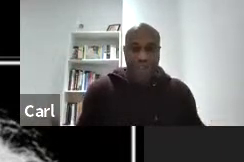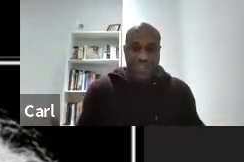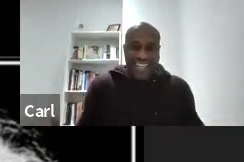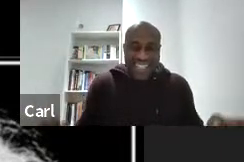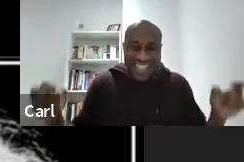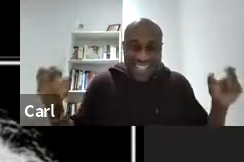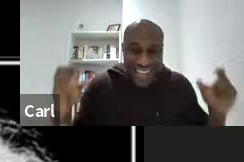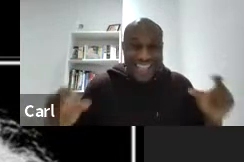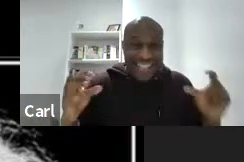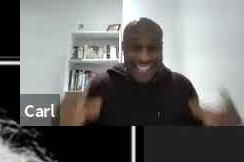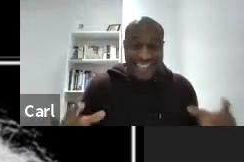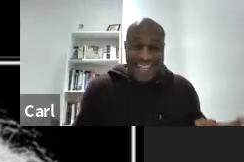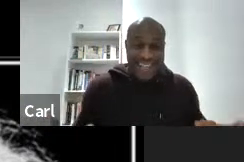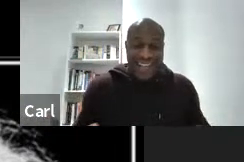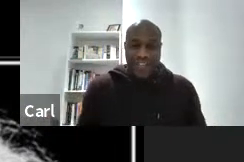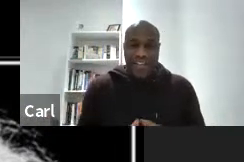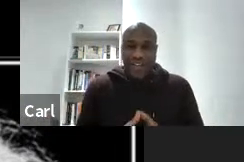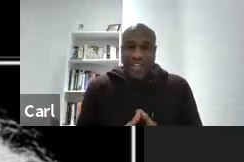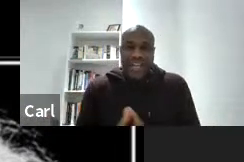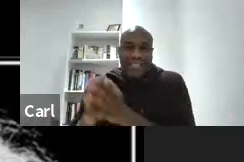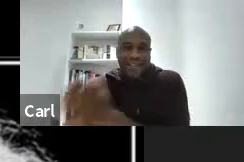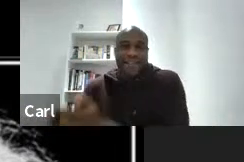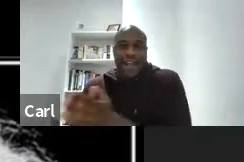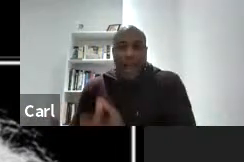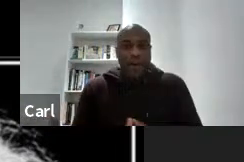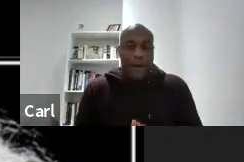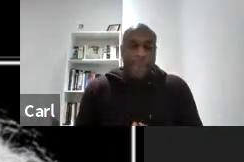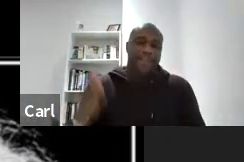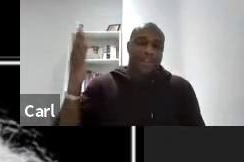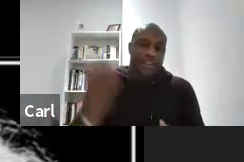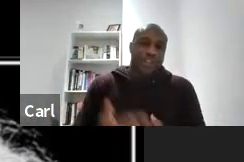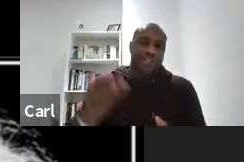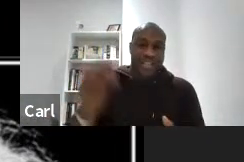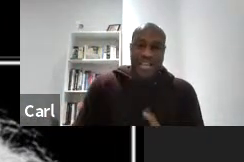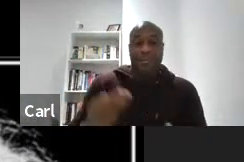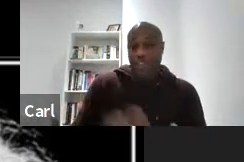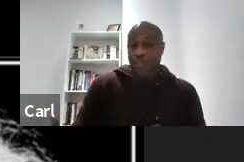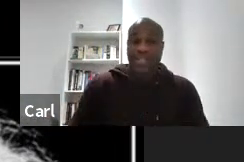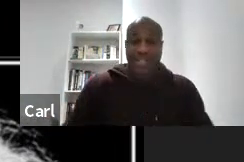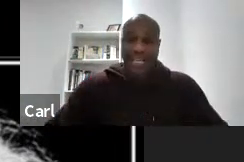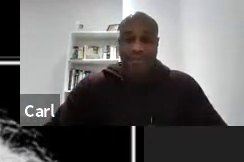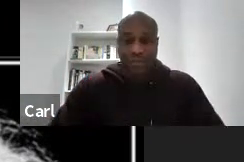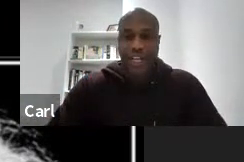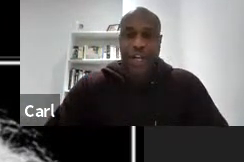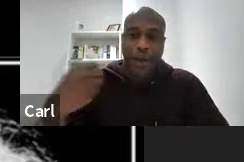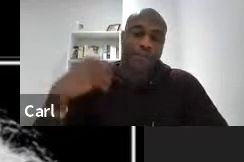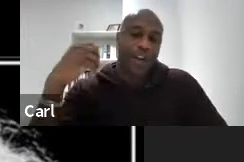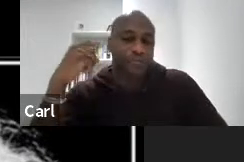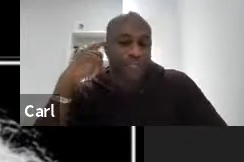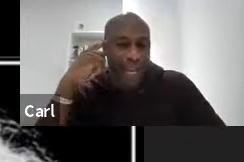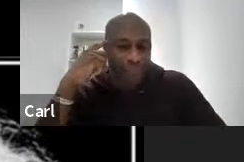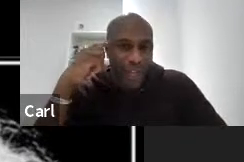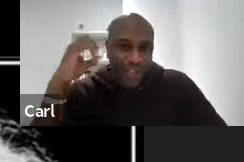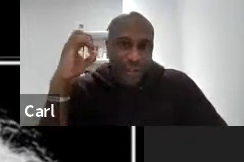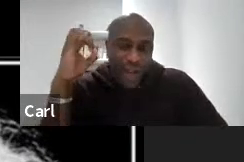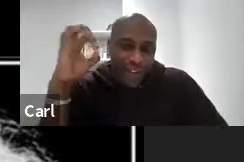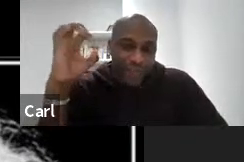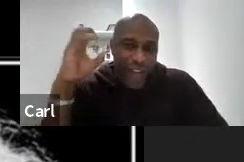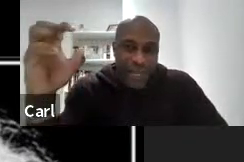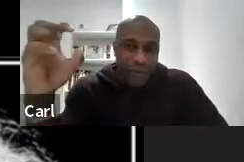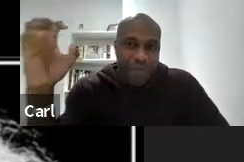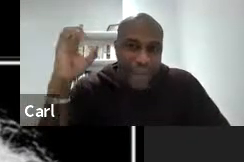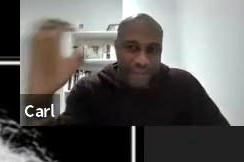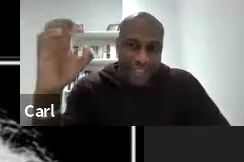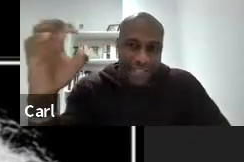same results. It's insane to think that you're going to get a different outcome if you just keep on doing the same thing over and over again. So